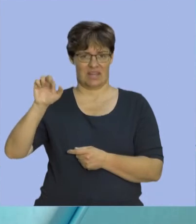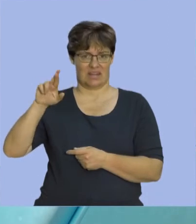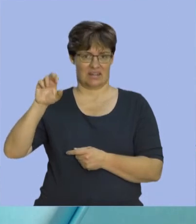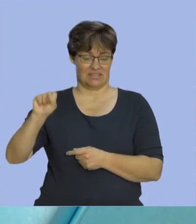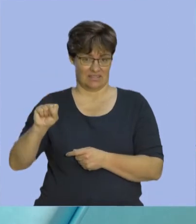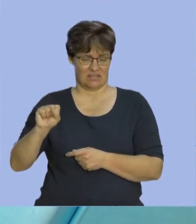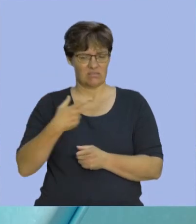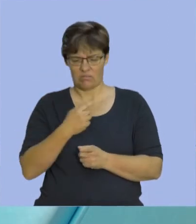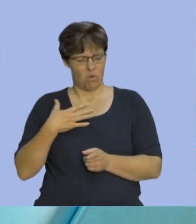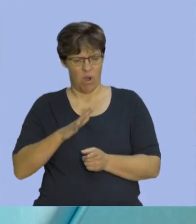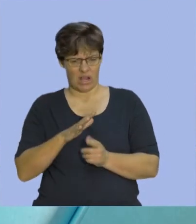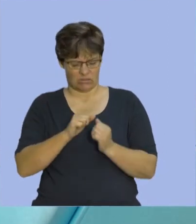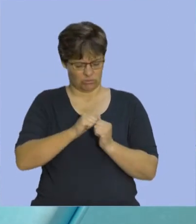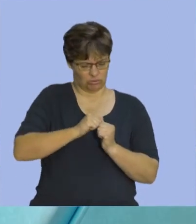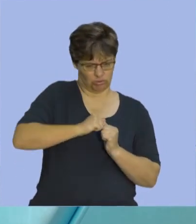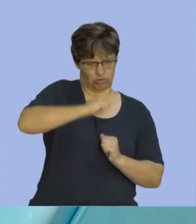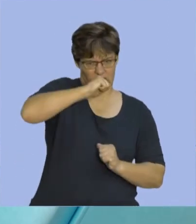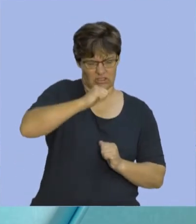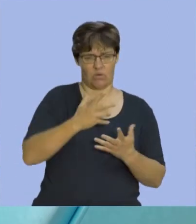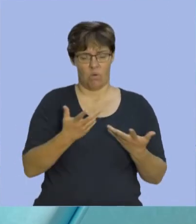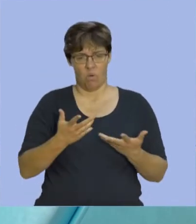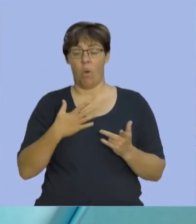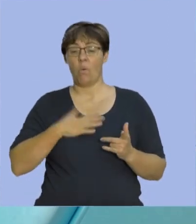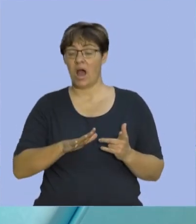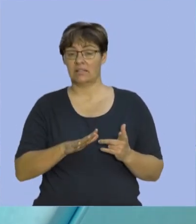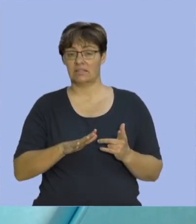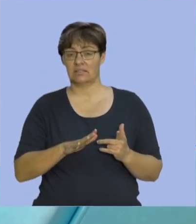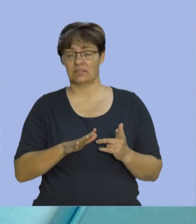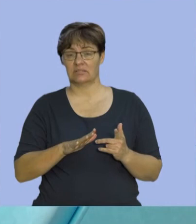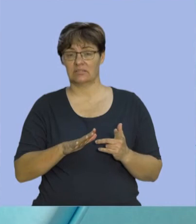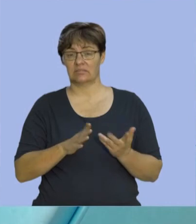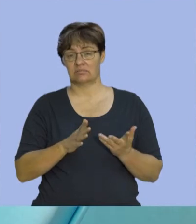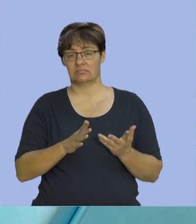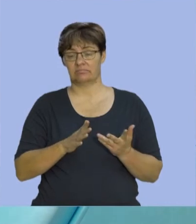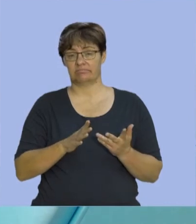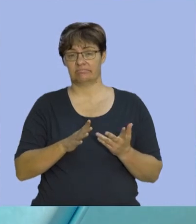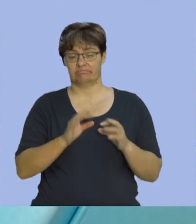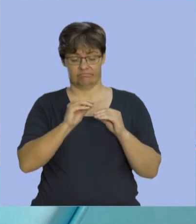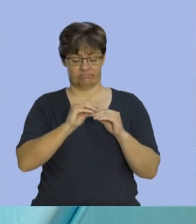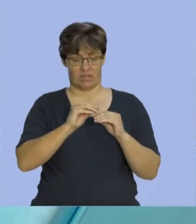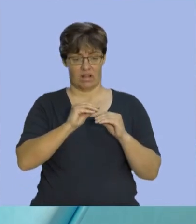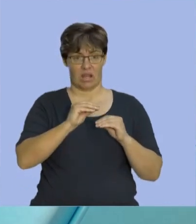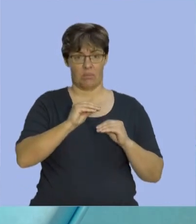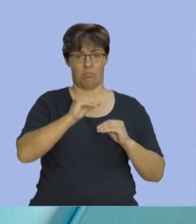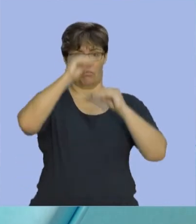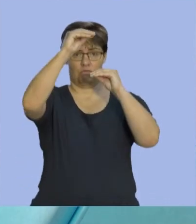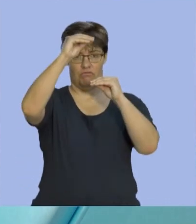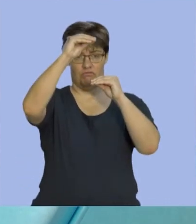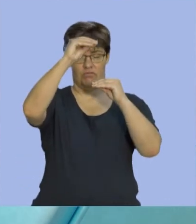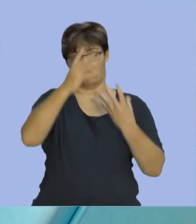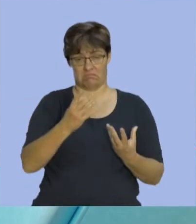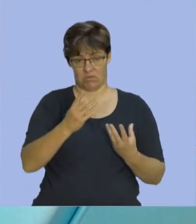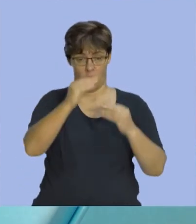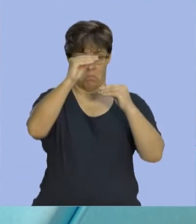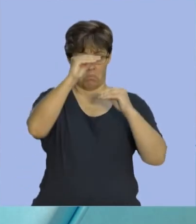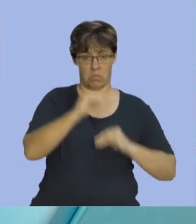happen that I want to stretch my graph, or I want to maybe vertically shift it or something like that. So that was